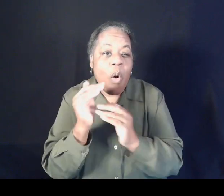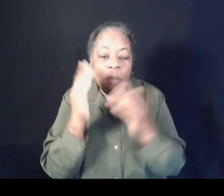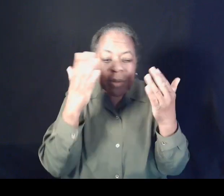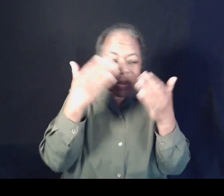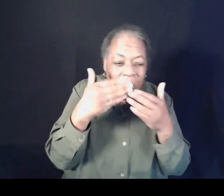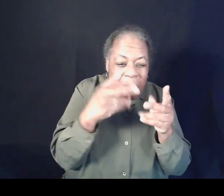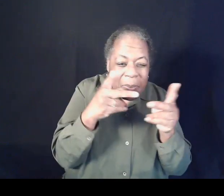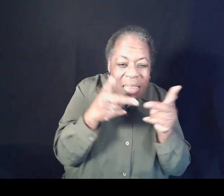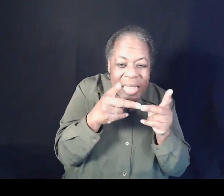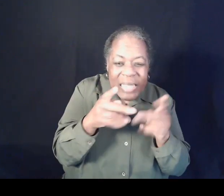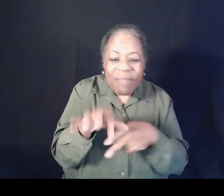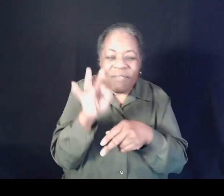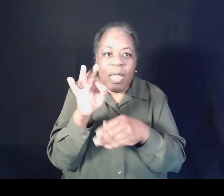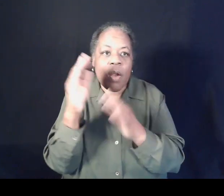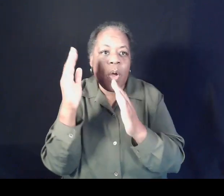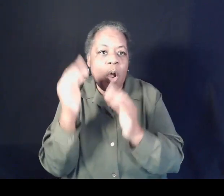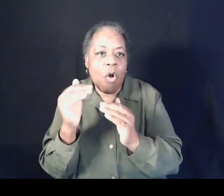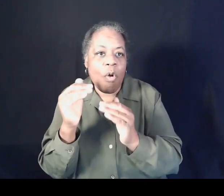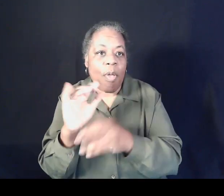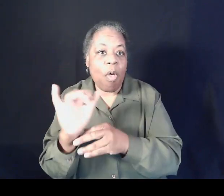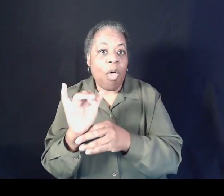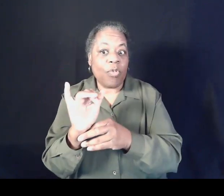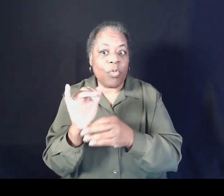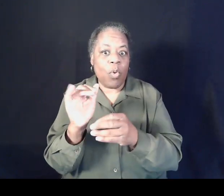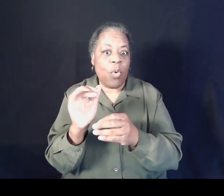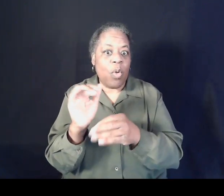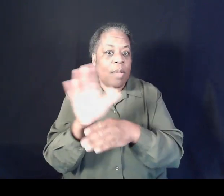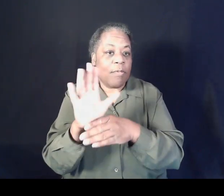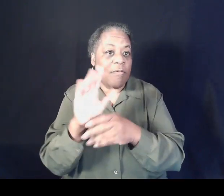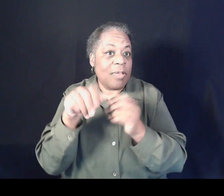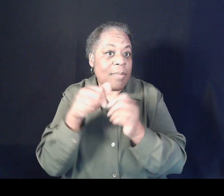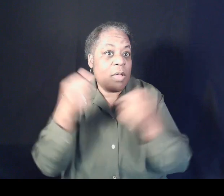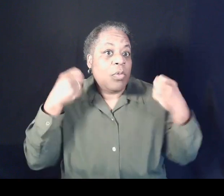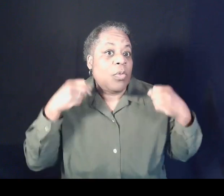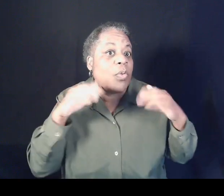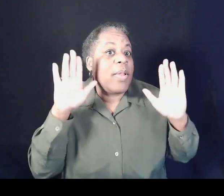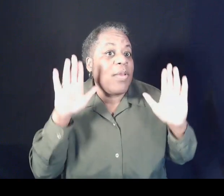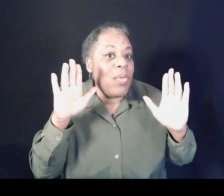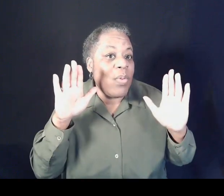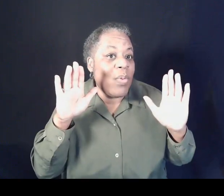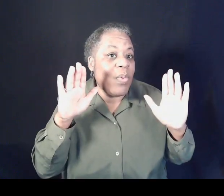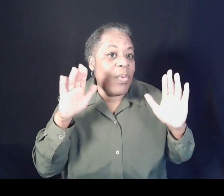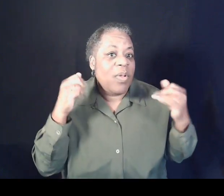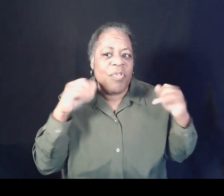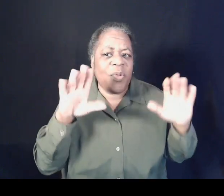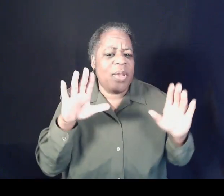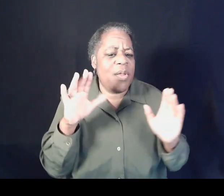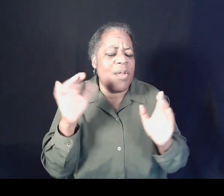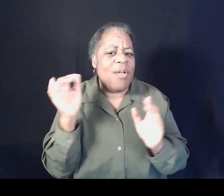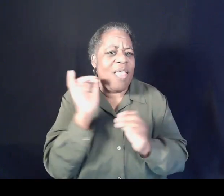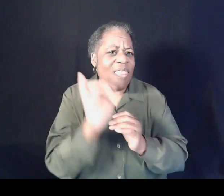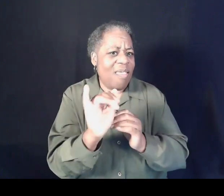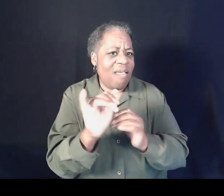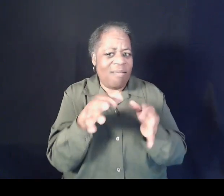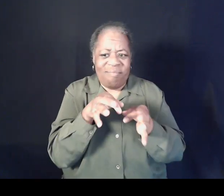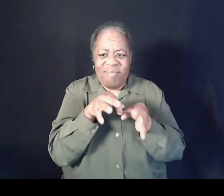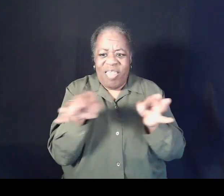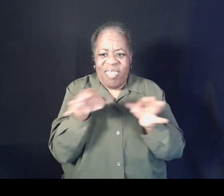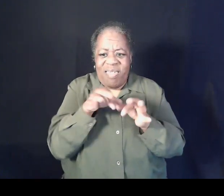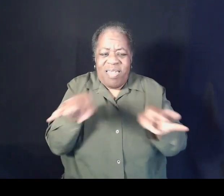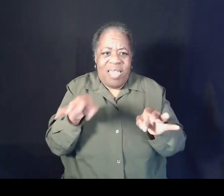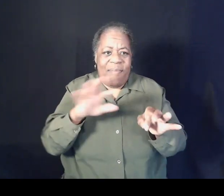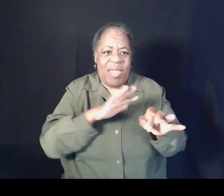places. It's also a movie about surrender. Surrender is a major theme in our Lent series, Kingdom